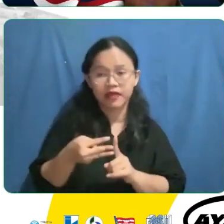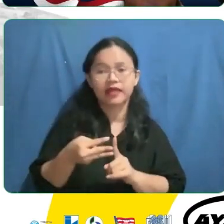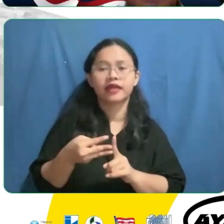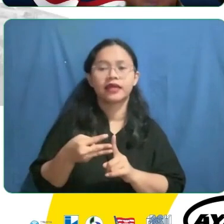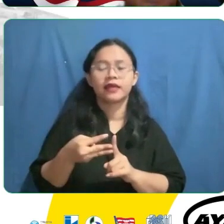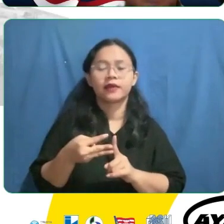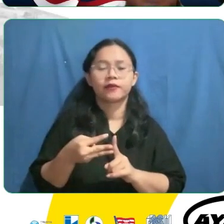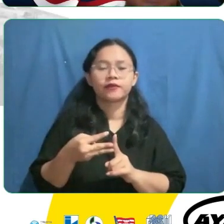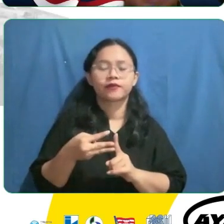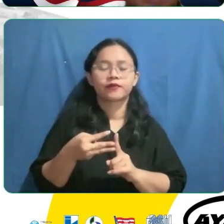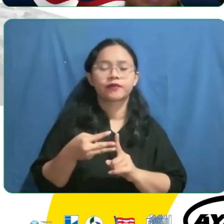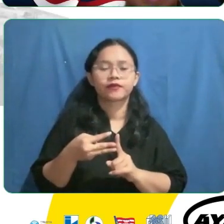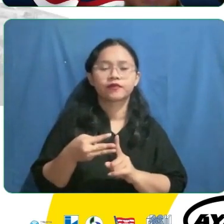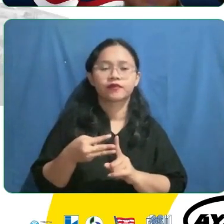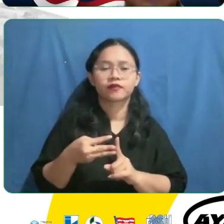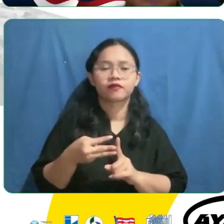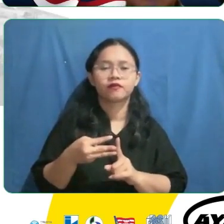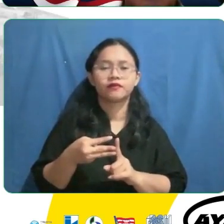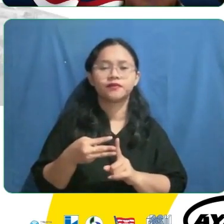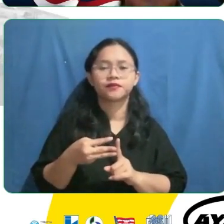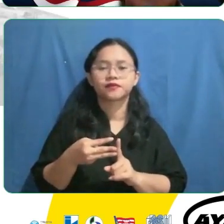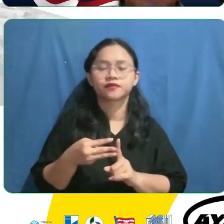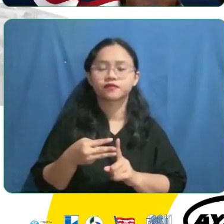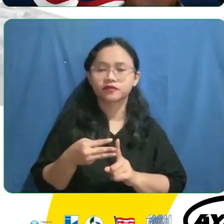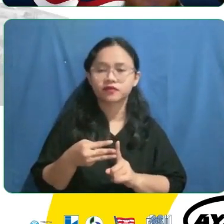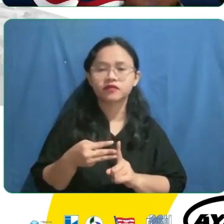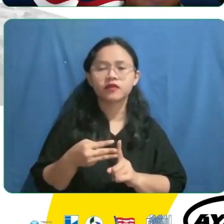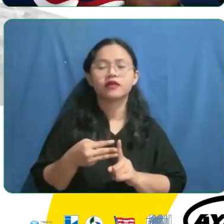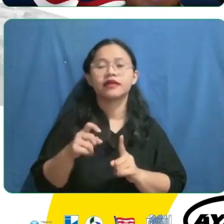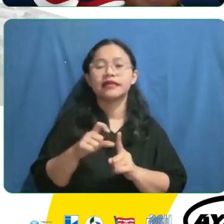But a year later, in 2012,